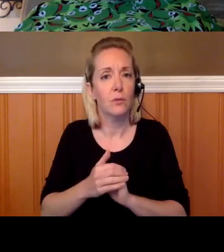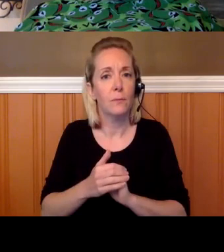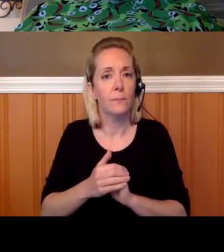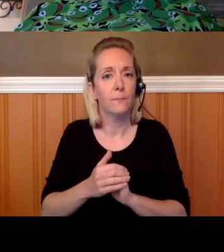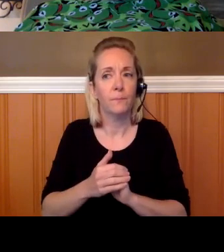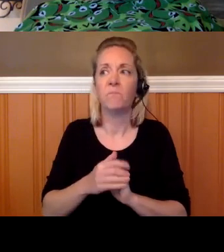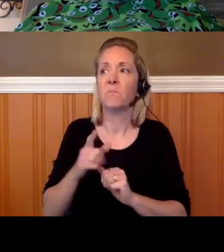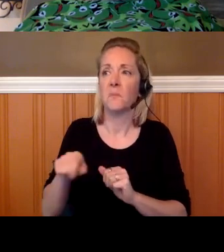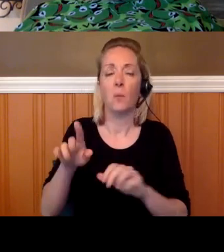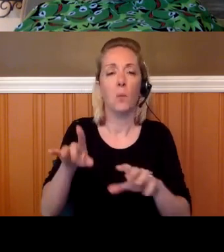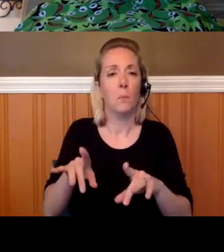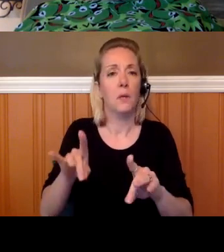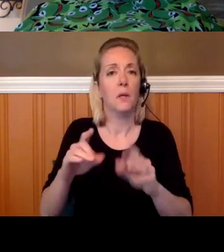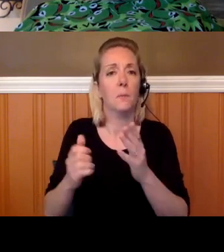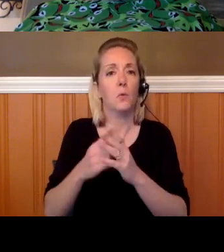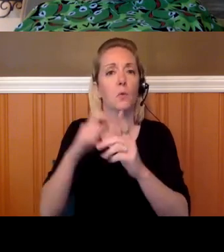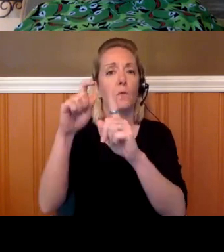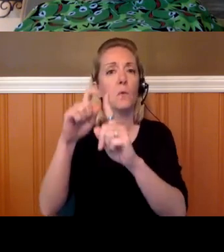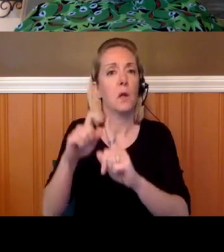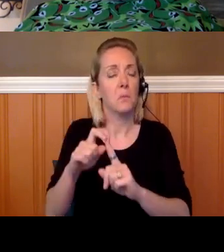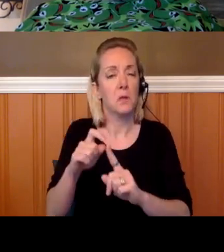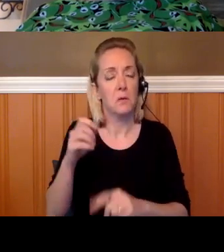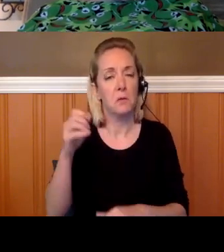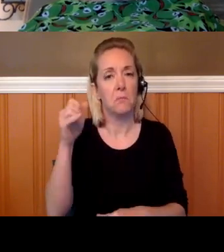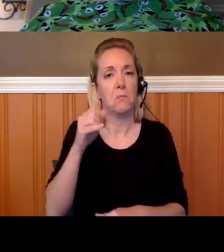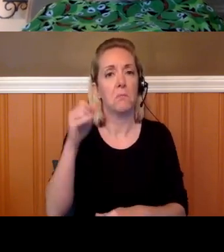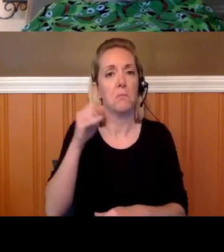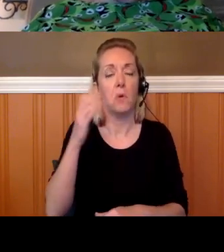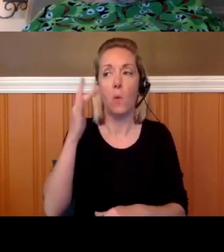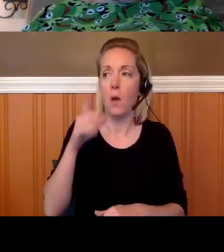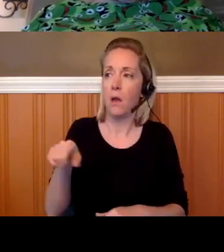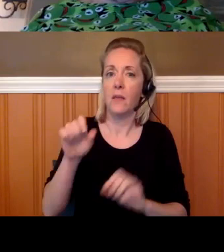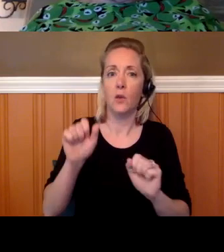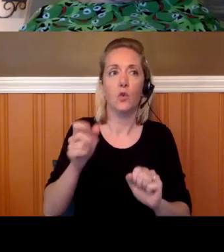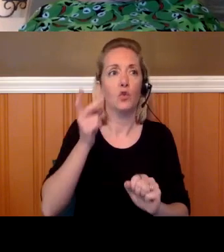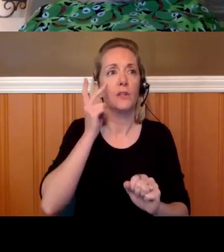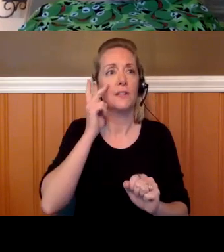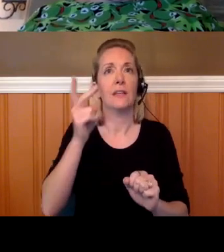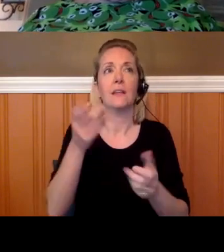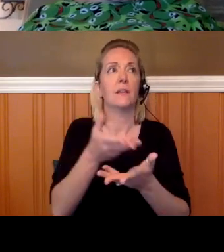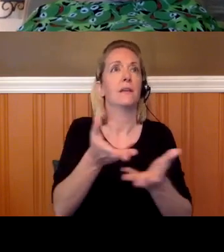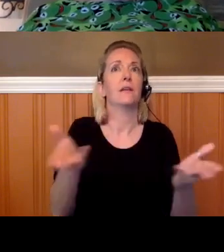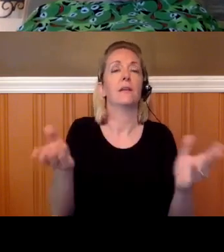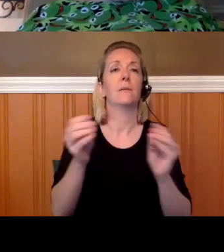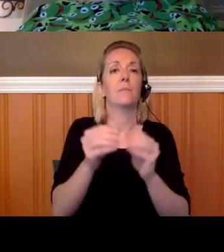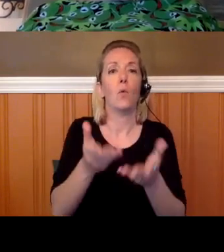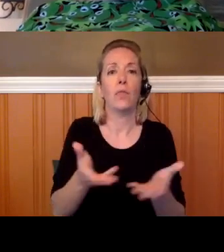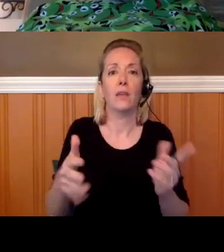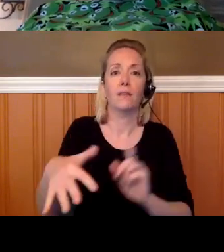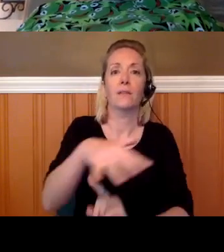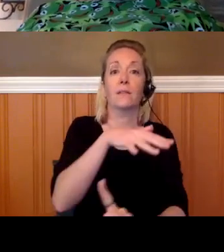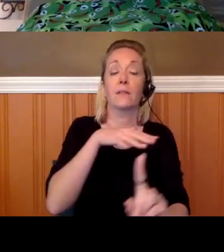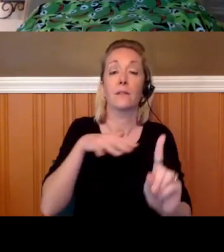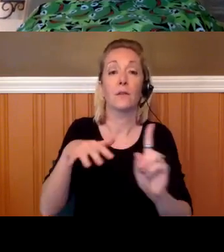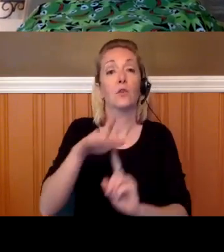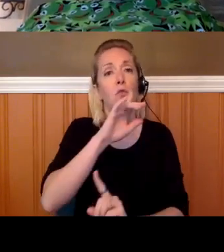new vocabulary was like really increased. Yeah. Because they were able to see things in the world. So that actually had an impact in